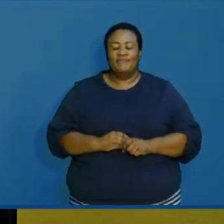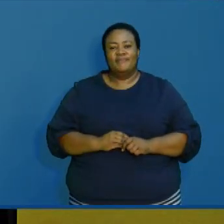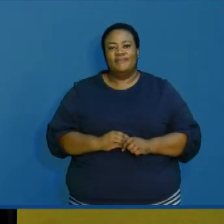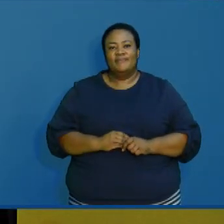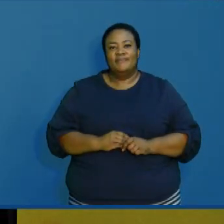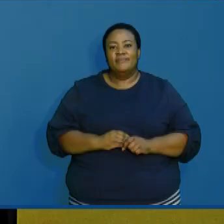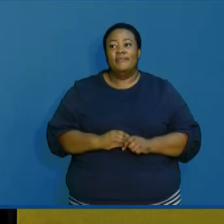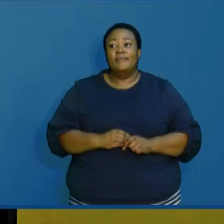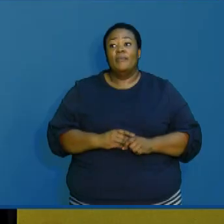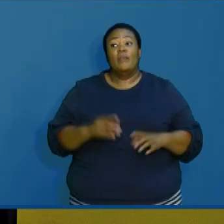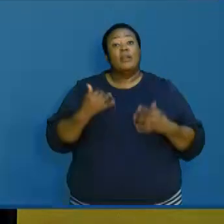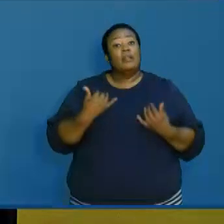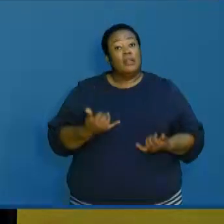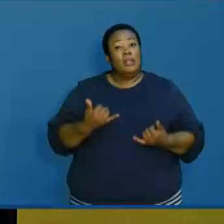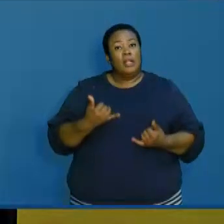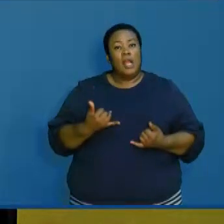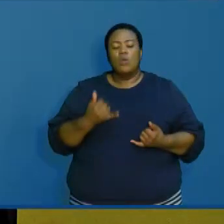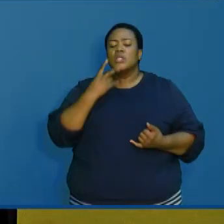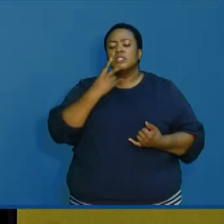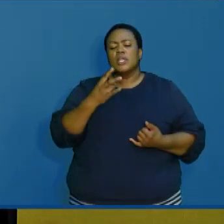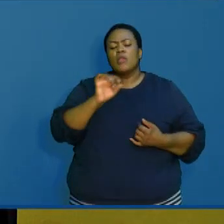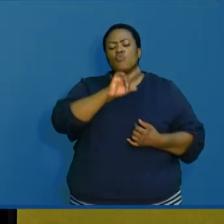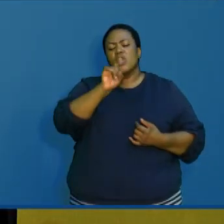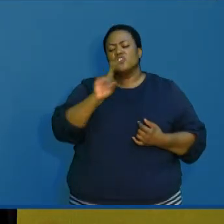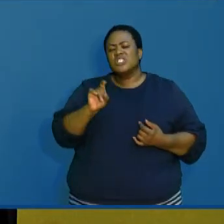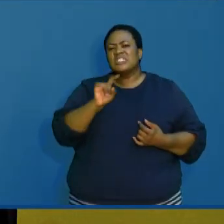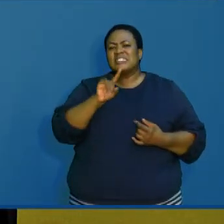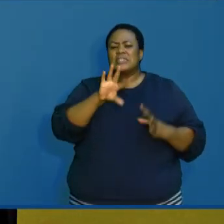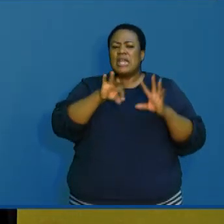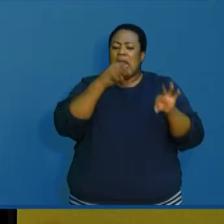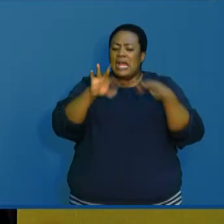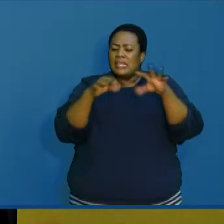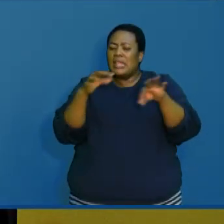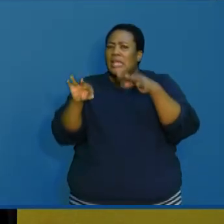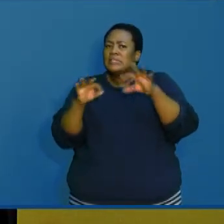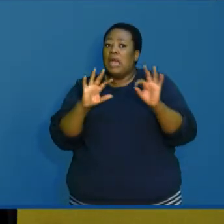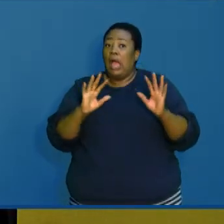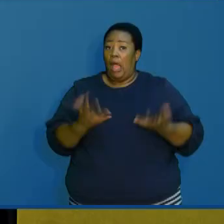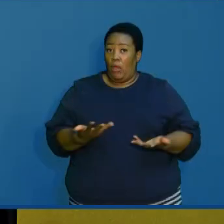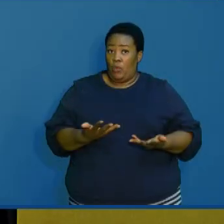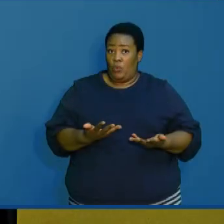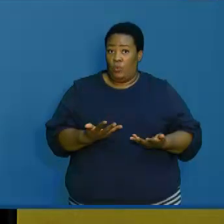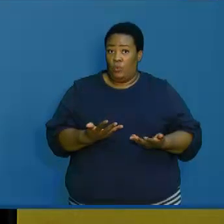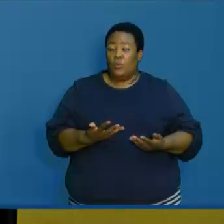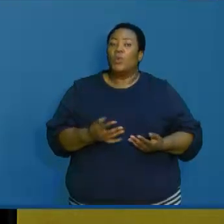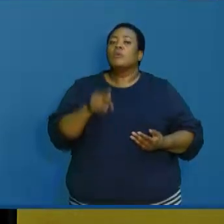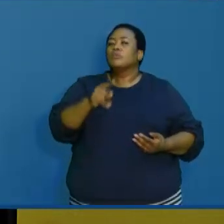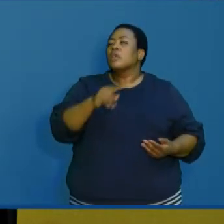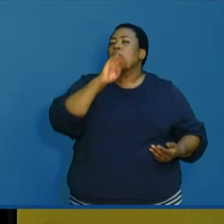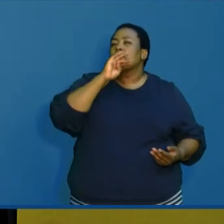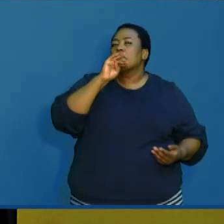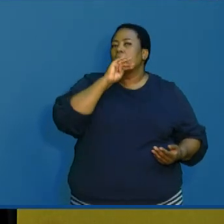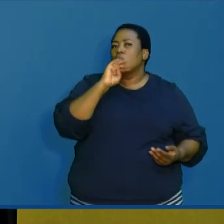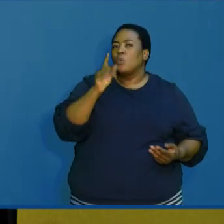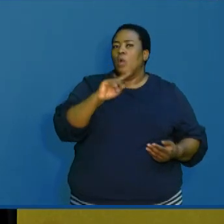Now let us look at how to analyze questions. When you analyze questions, what this means is that